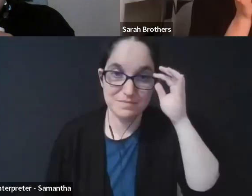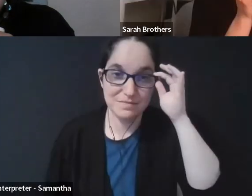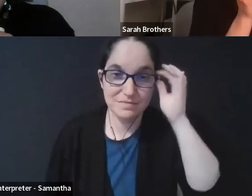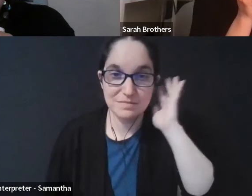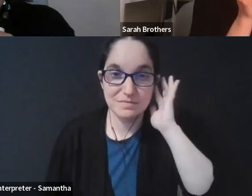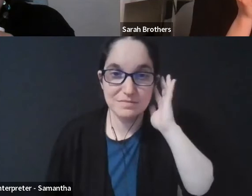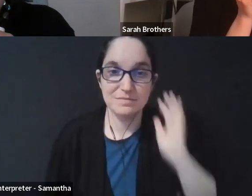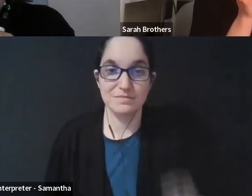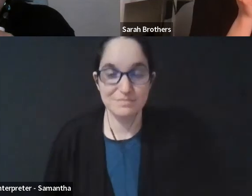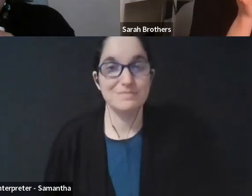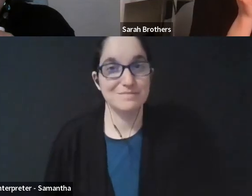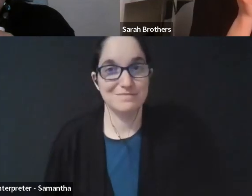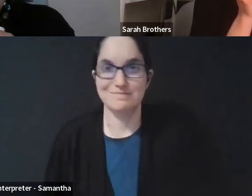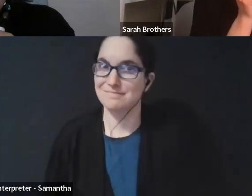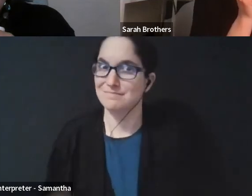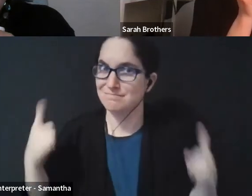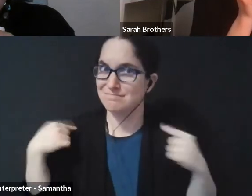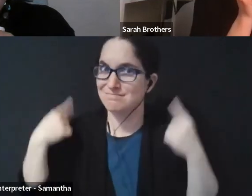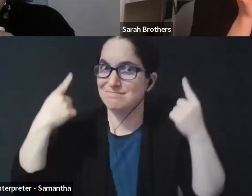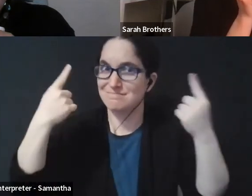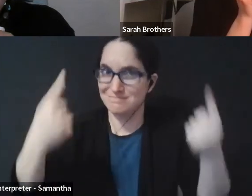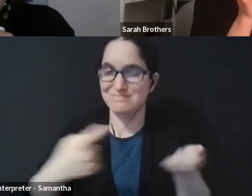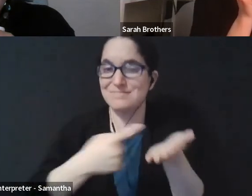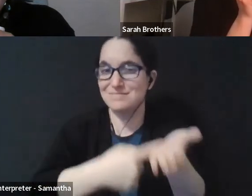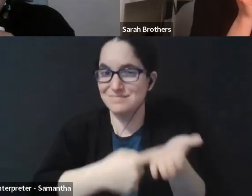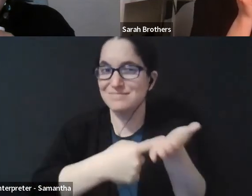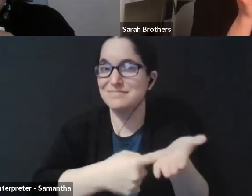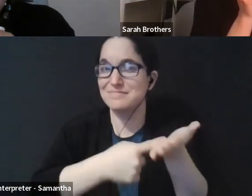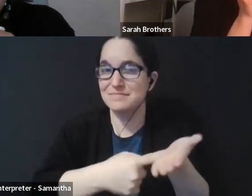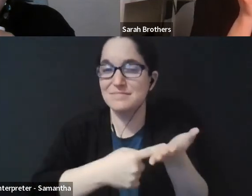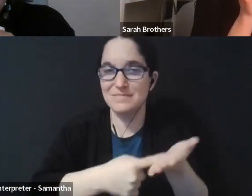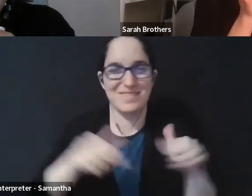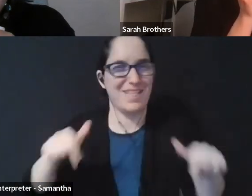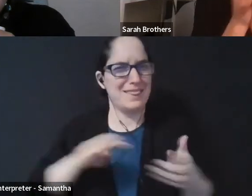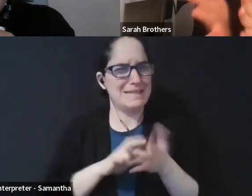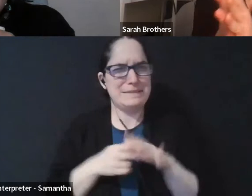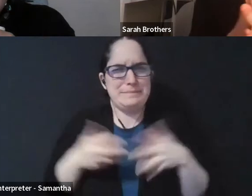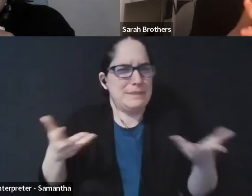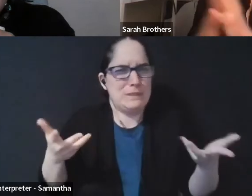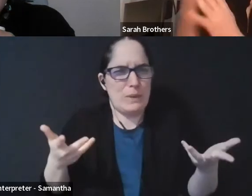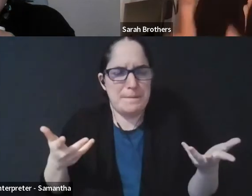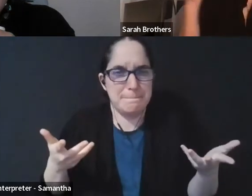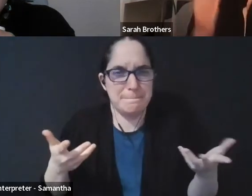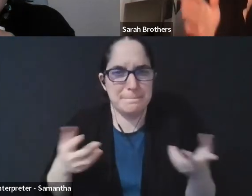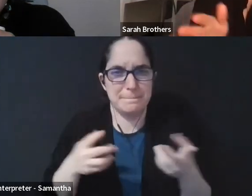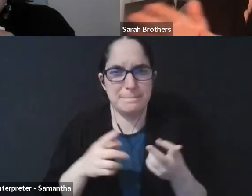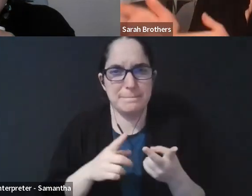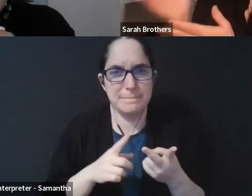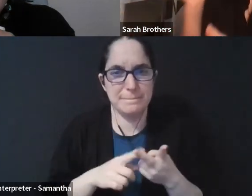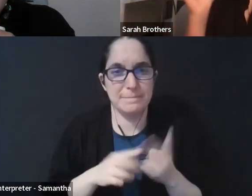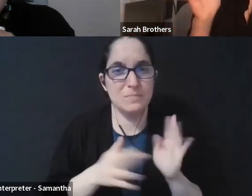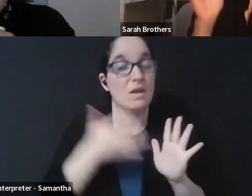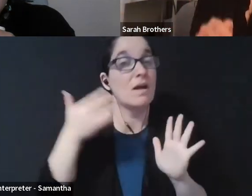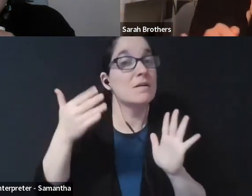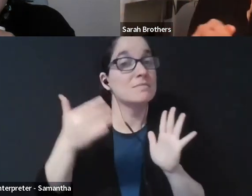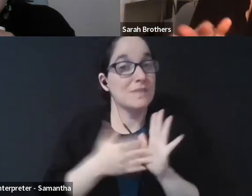So we've been talking about this a lot, like what does this mean? And that sometimes it does